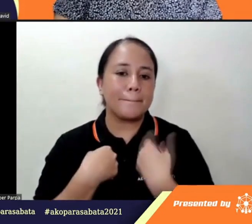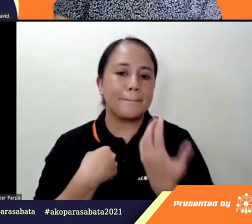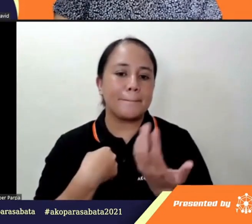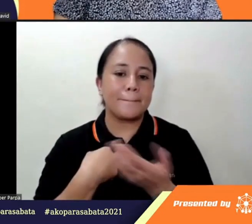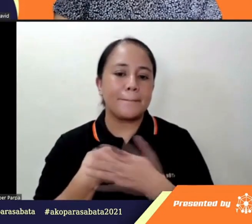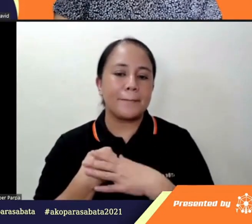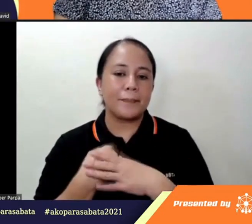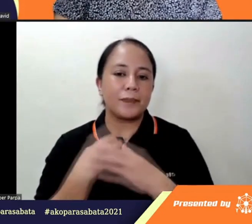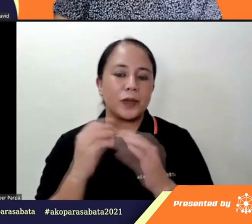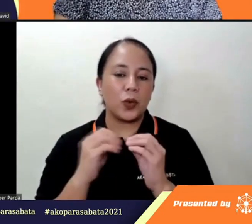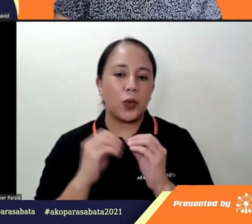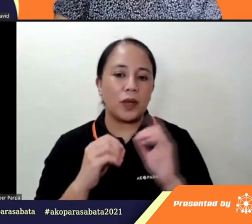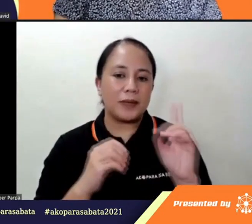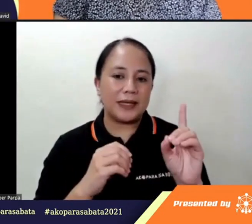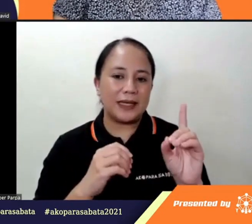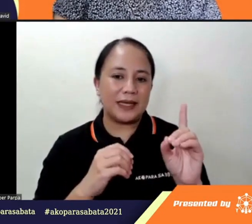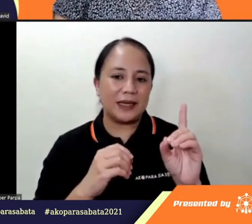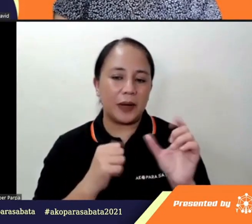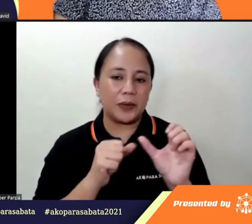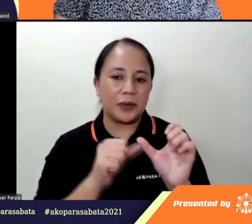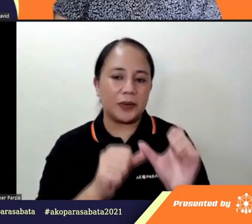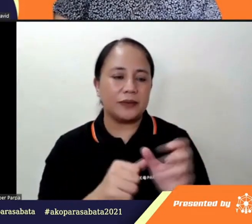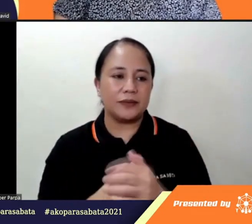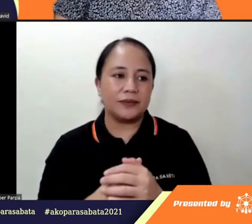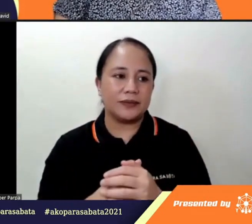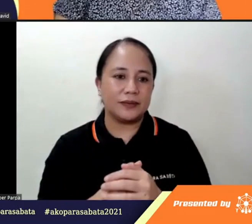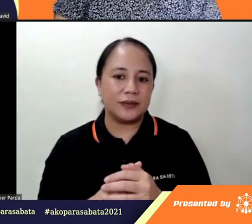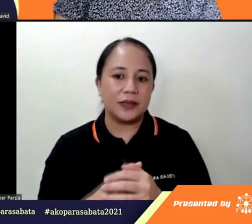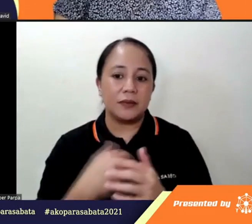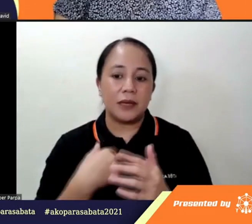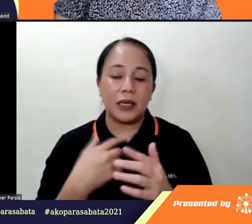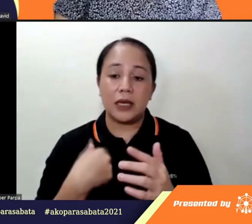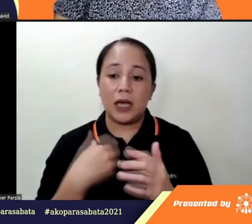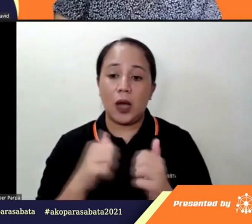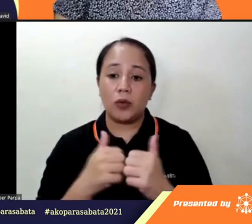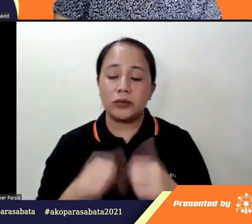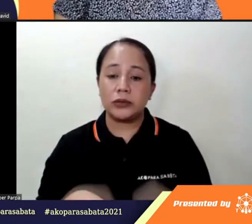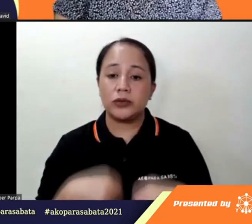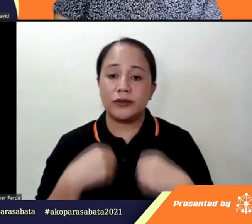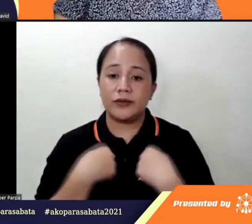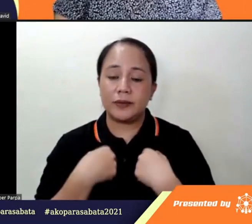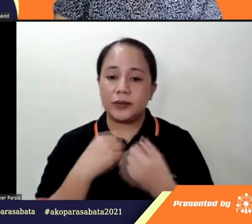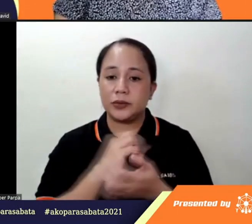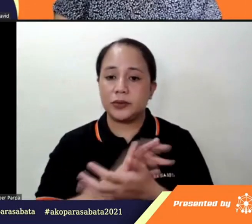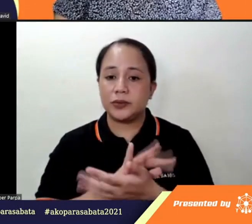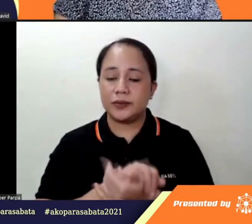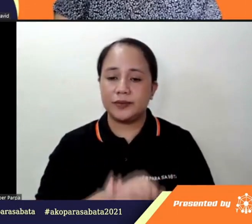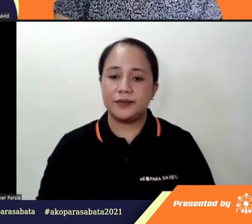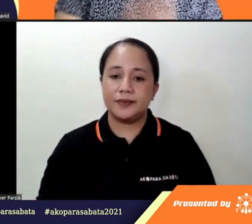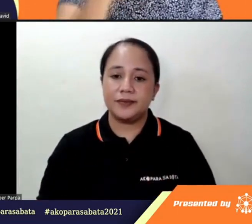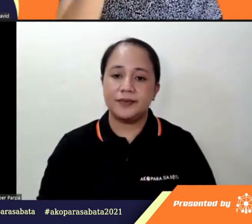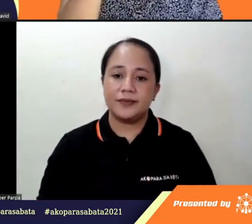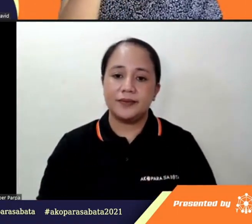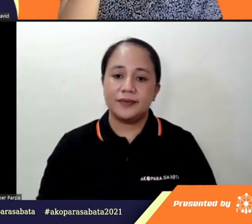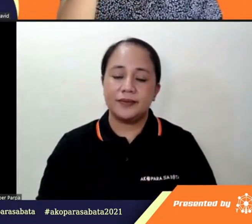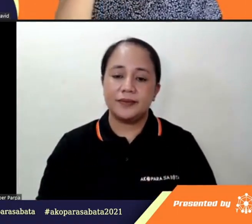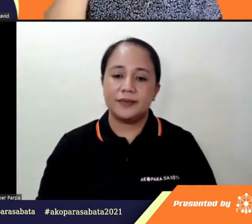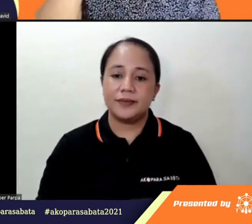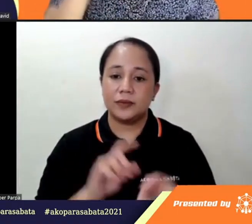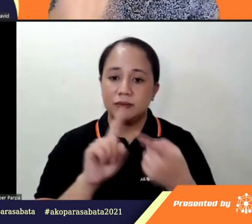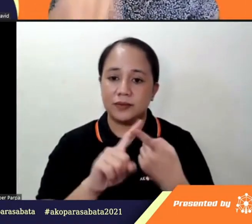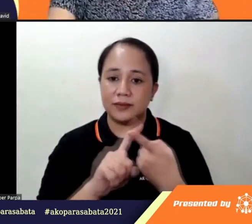pang di, no? Kasi it's still continuing. How I survived this pandemic. Number